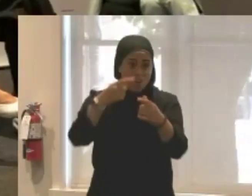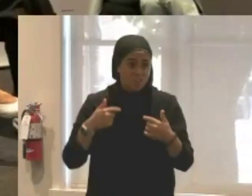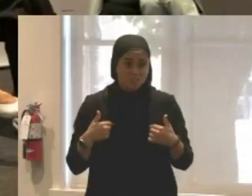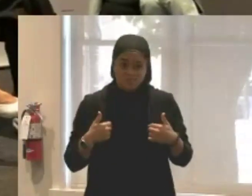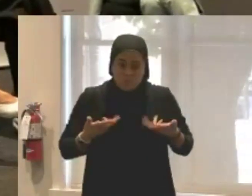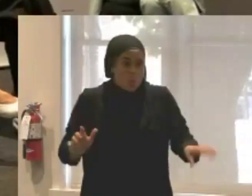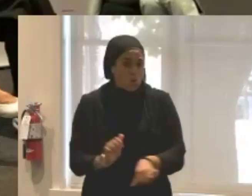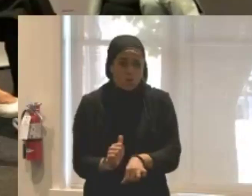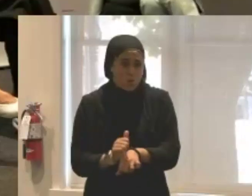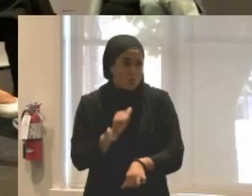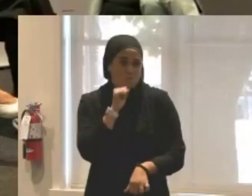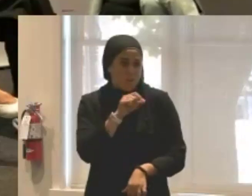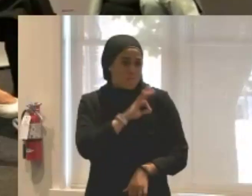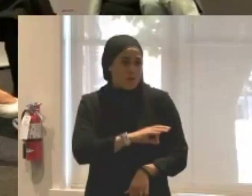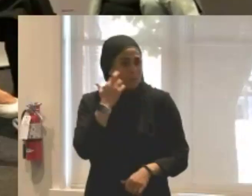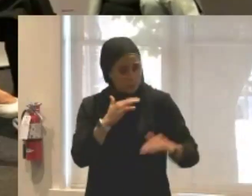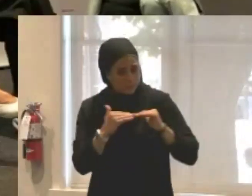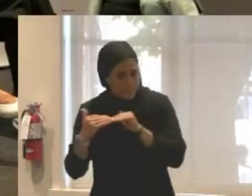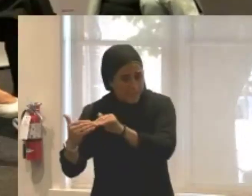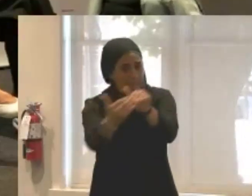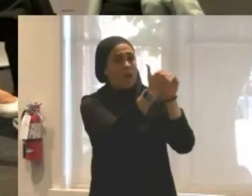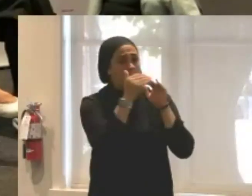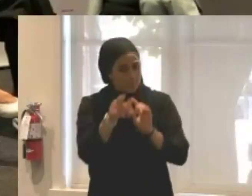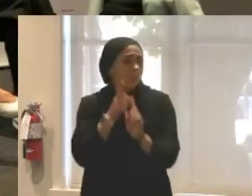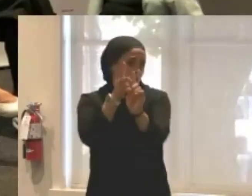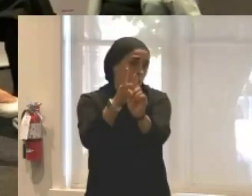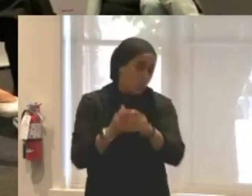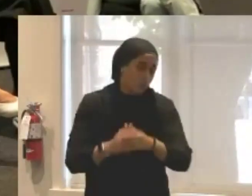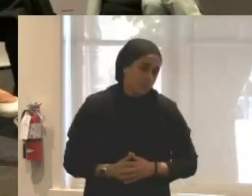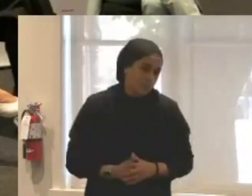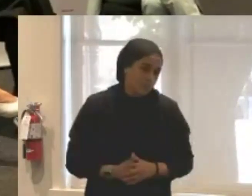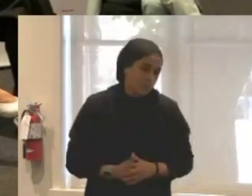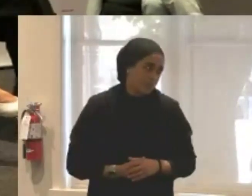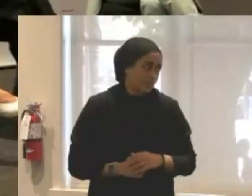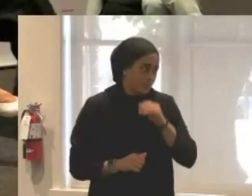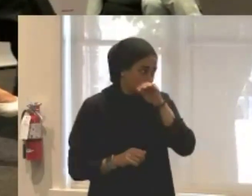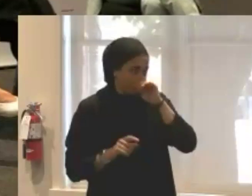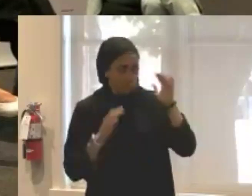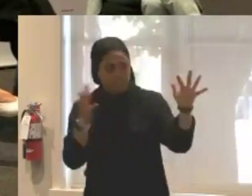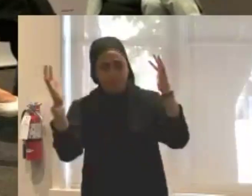in nonprofit, because equity is what's rooted in general society. Thank you. Thank